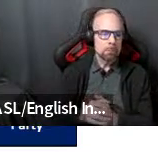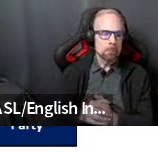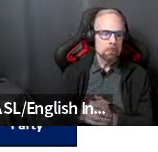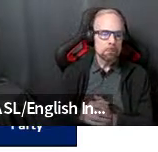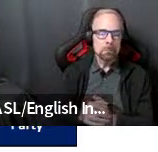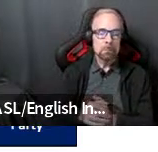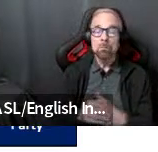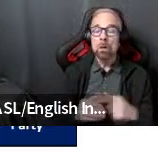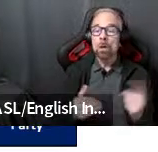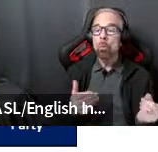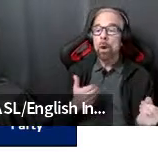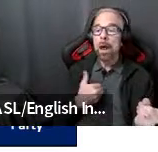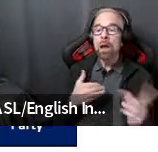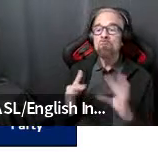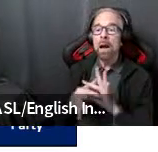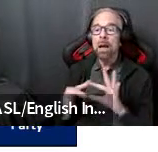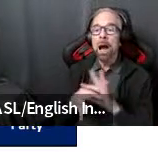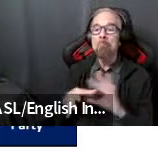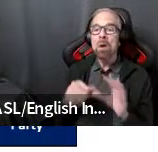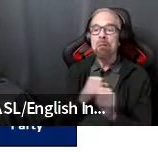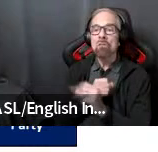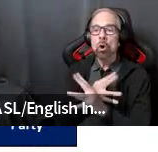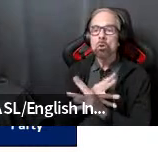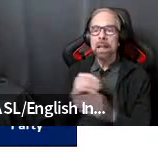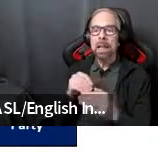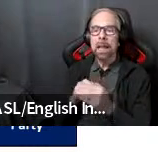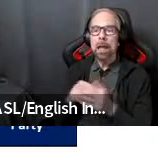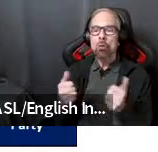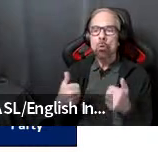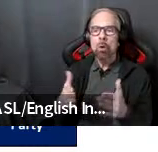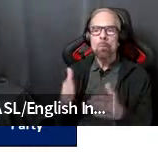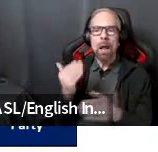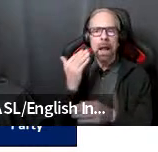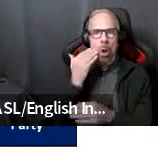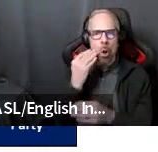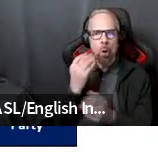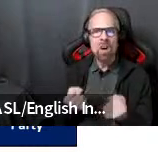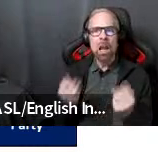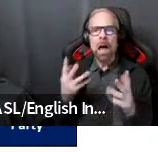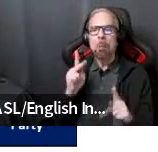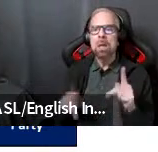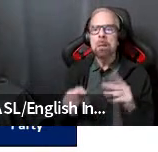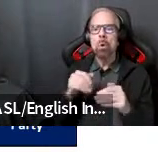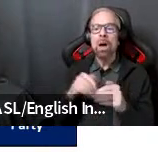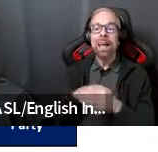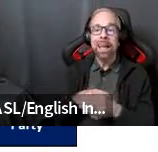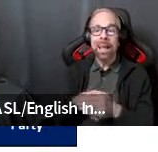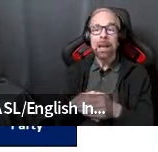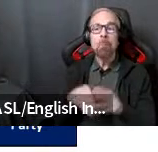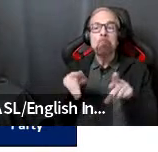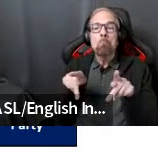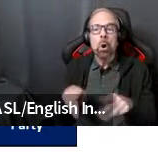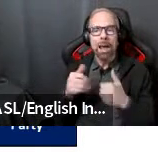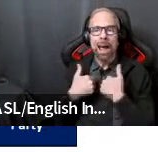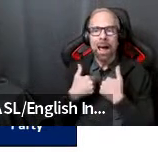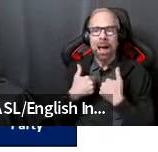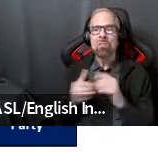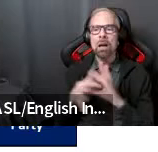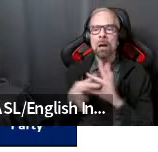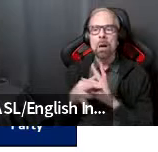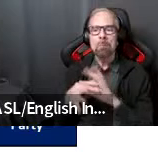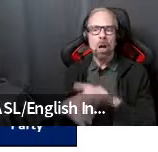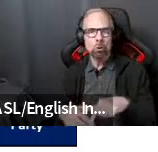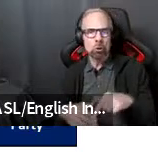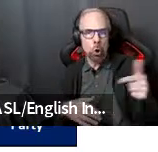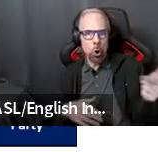We do have a comment virtually in the room, and I know we have quite a few folks in person who have comments, so I'm going to turn it over to the virtual room for a moment, just